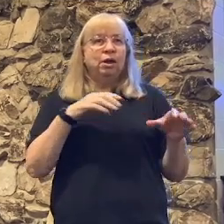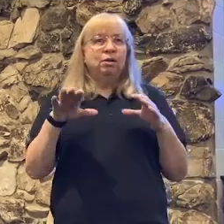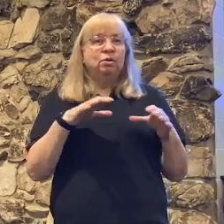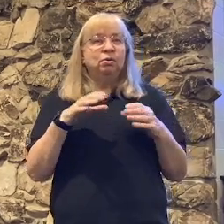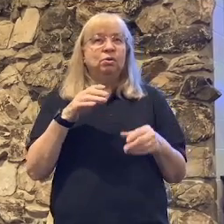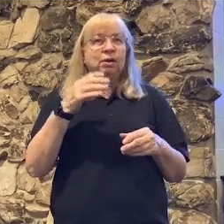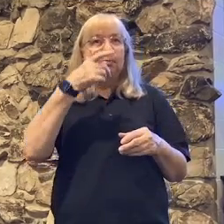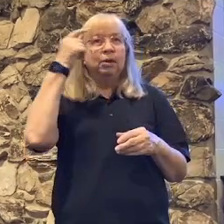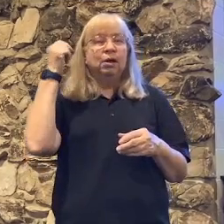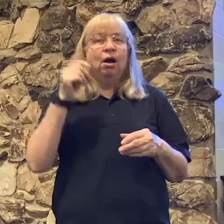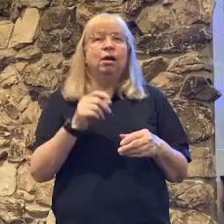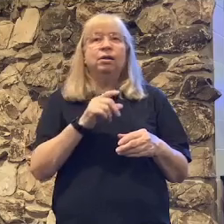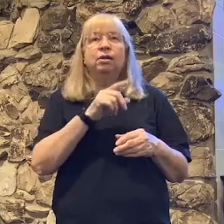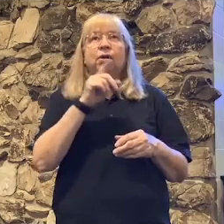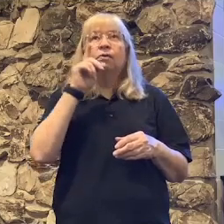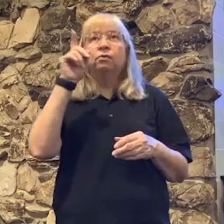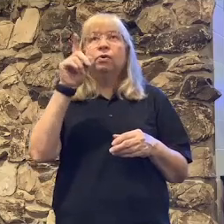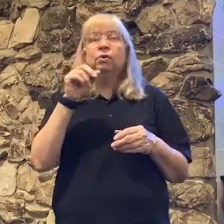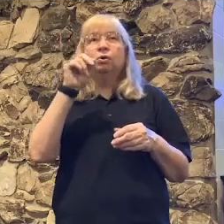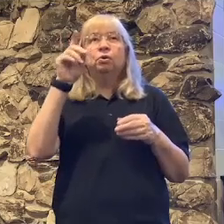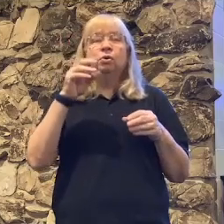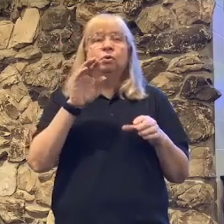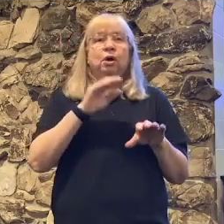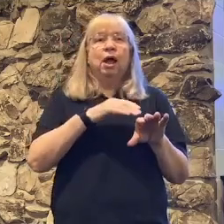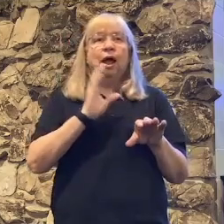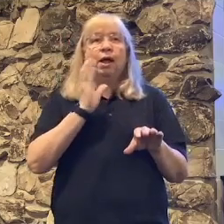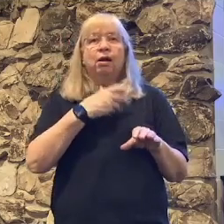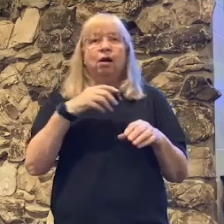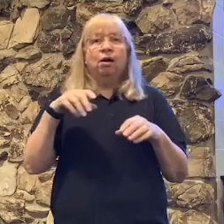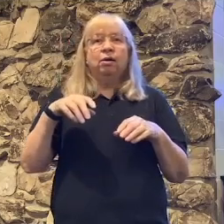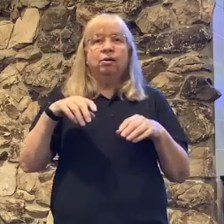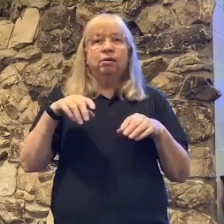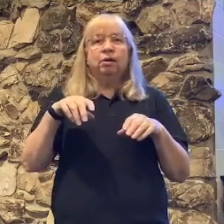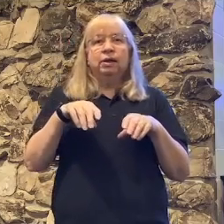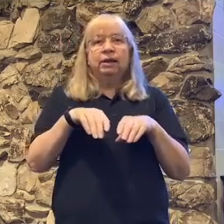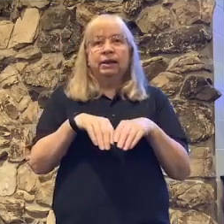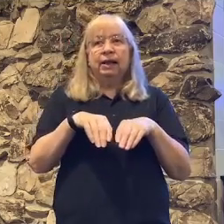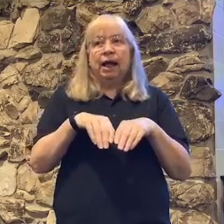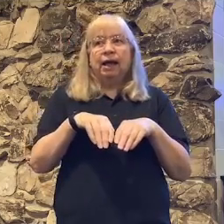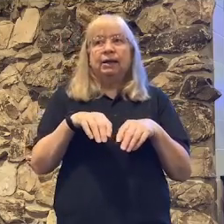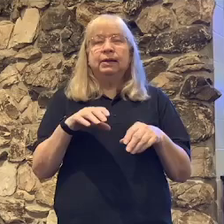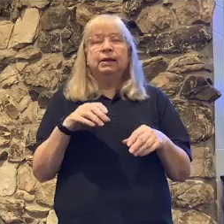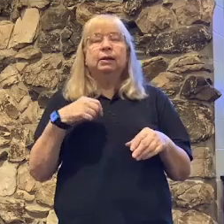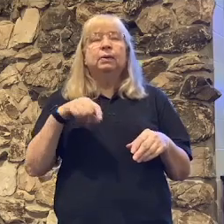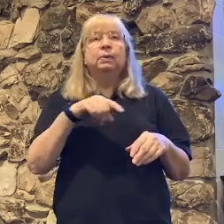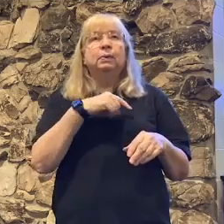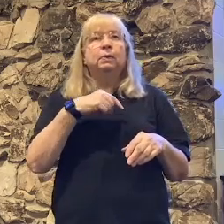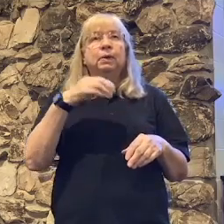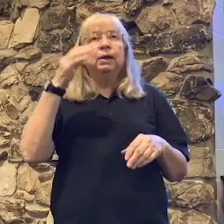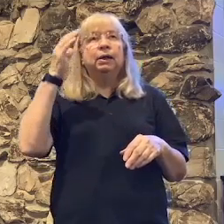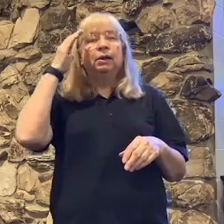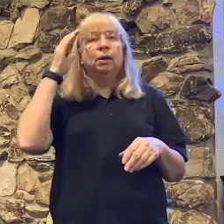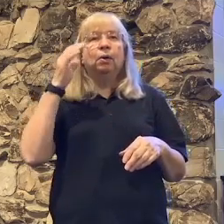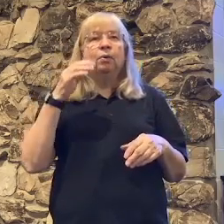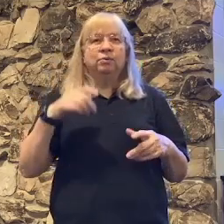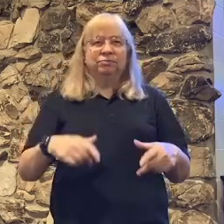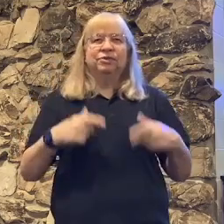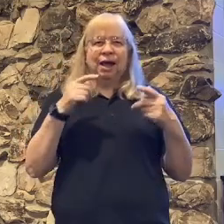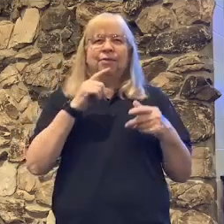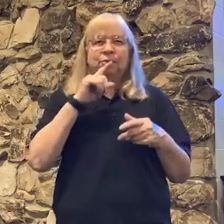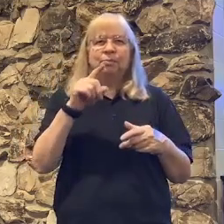you. And with you at our side, we know life will be